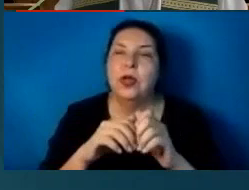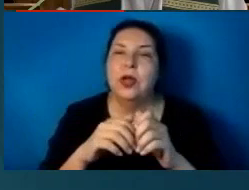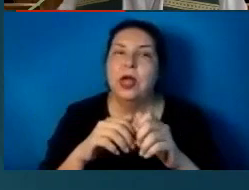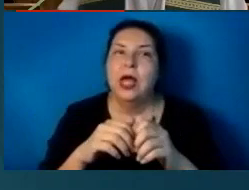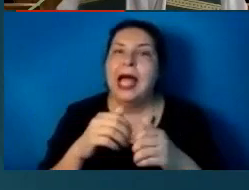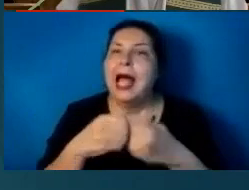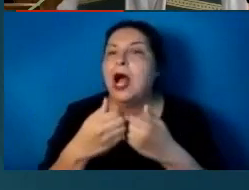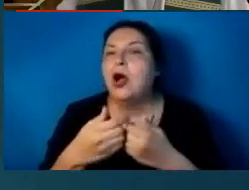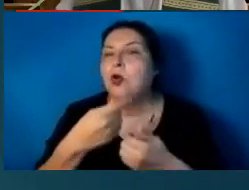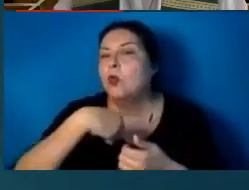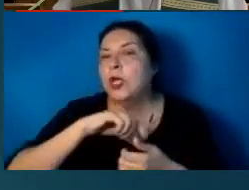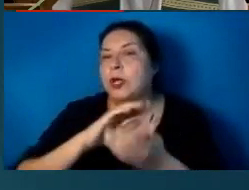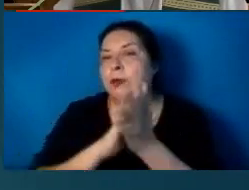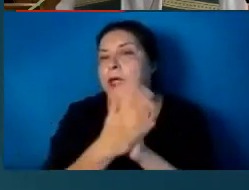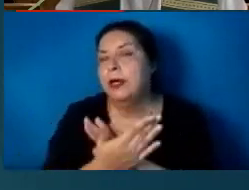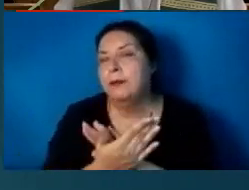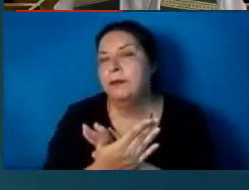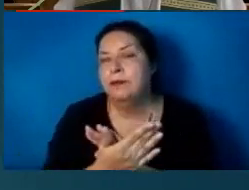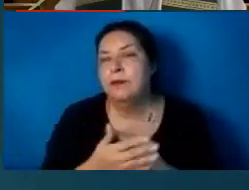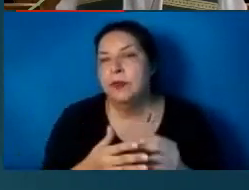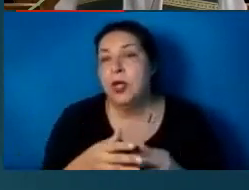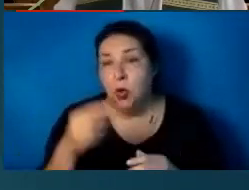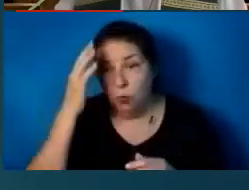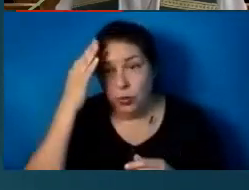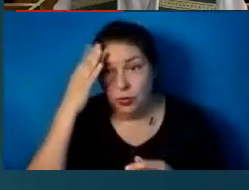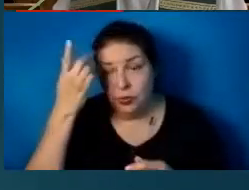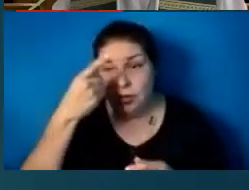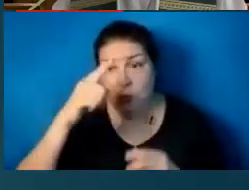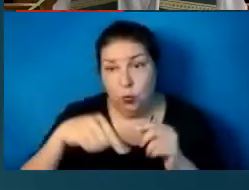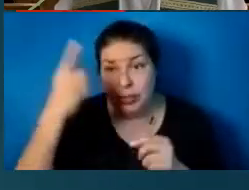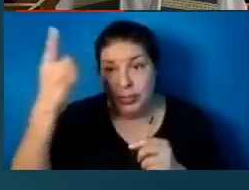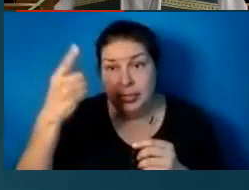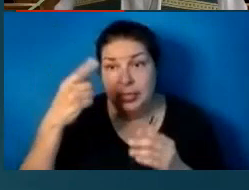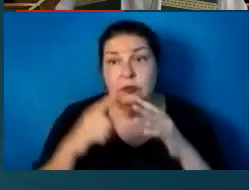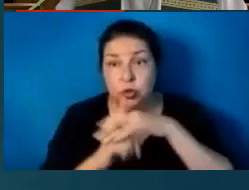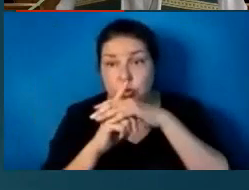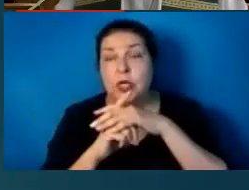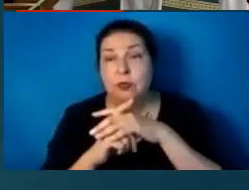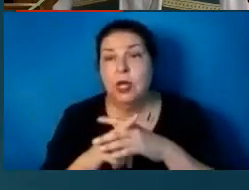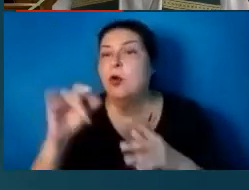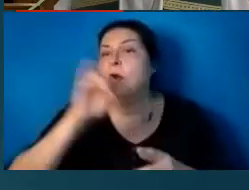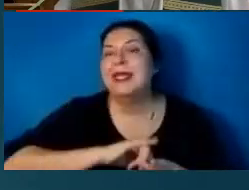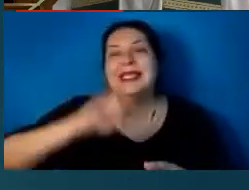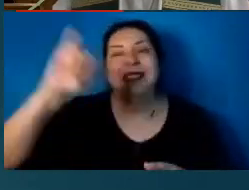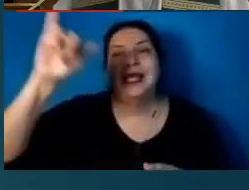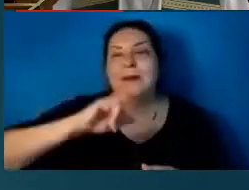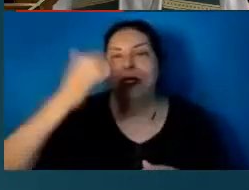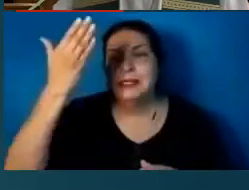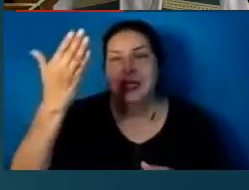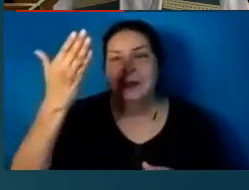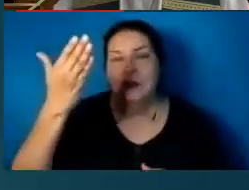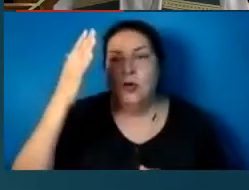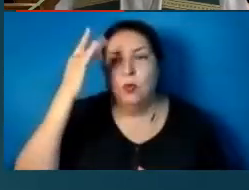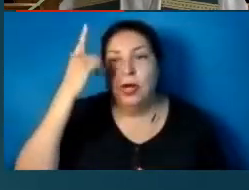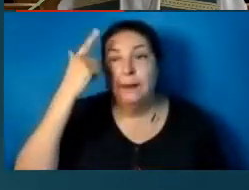shall be. We know that when he appears, we shall be like him, because we shall